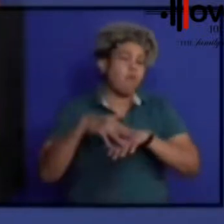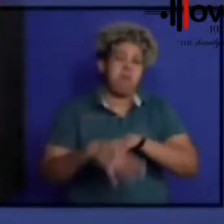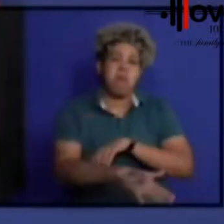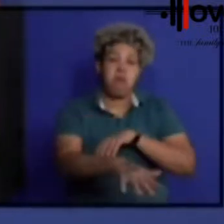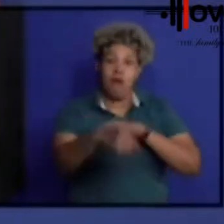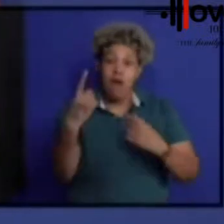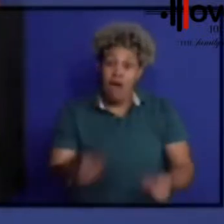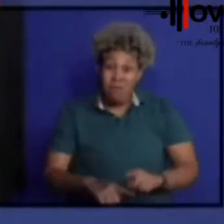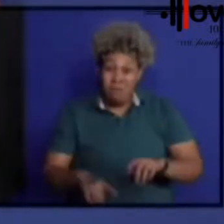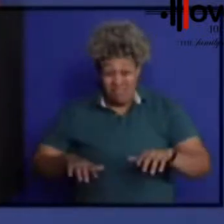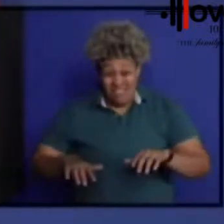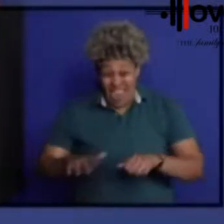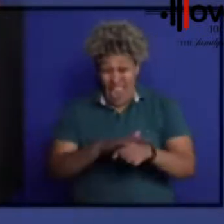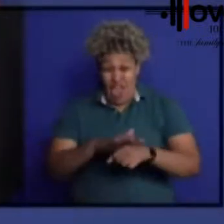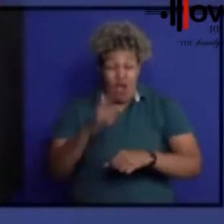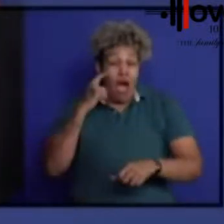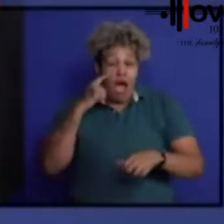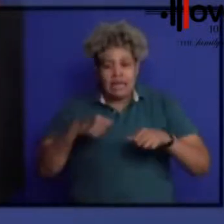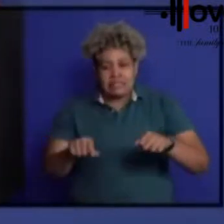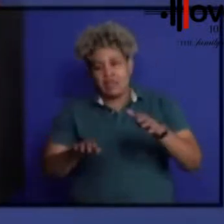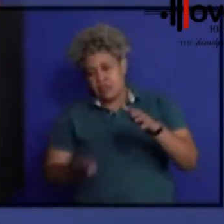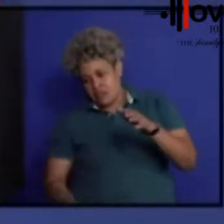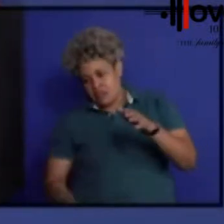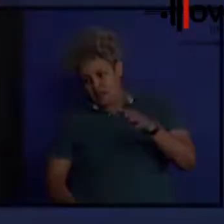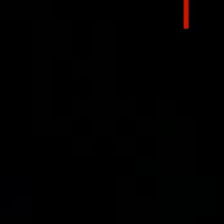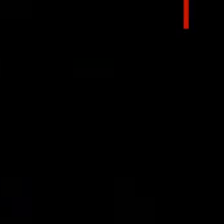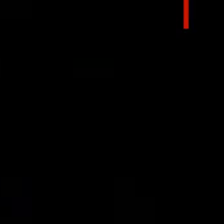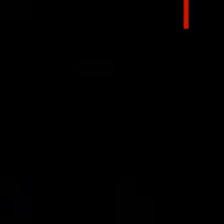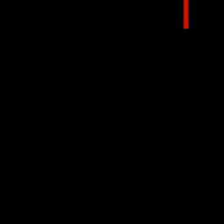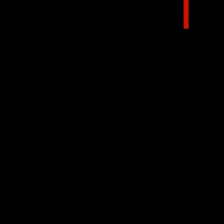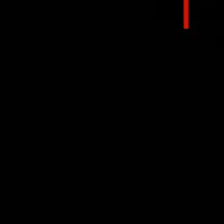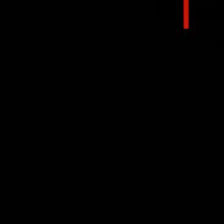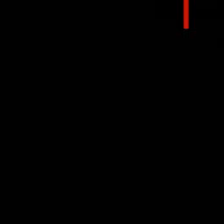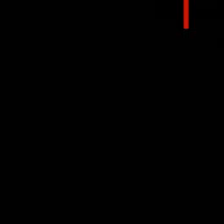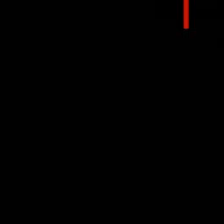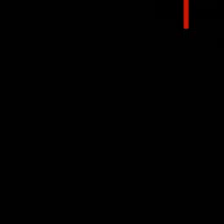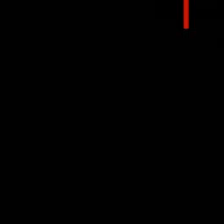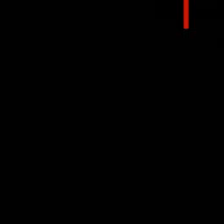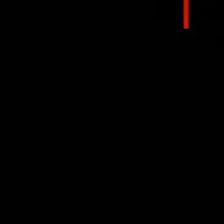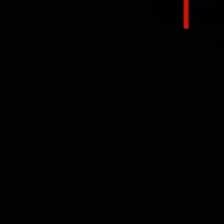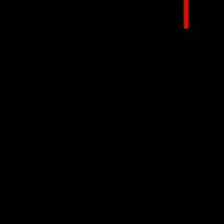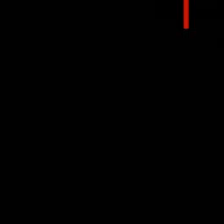below sea level, and areas at or close